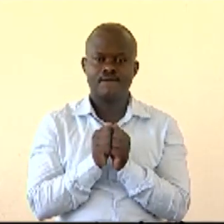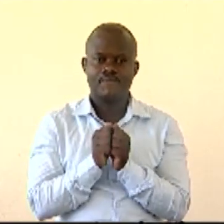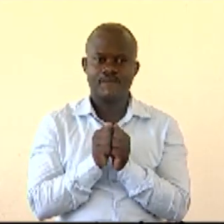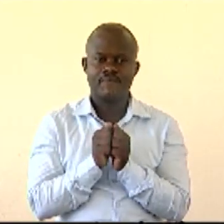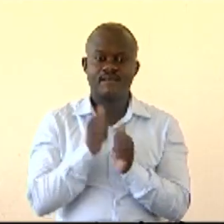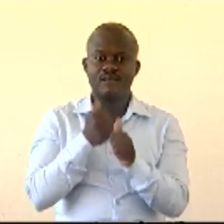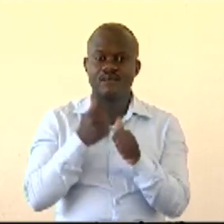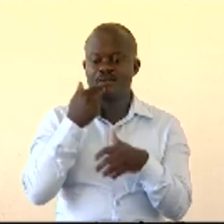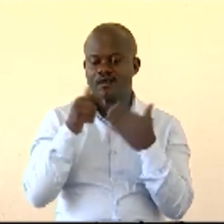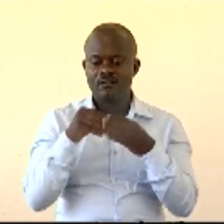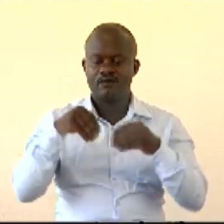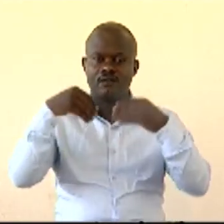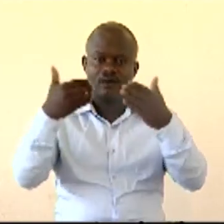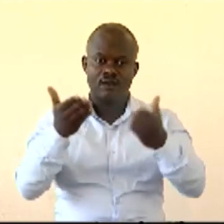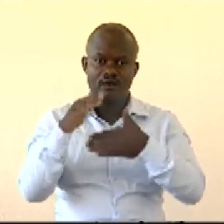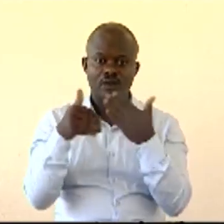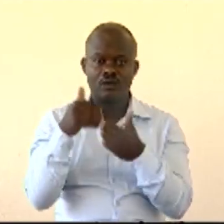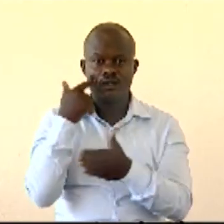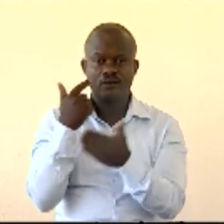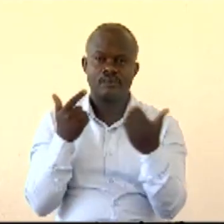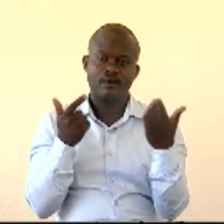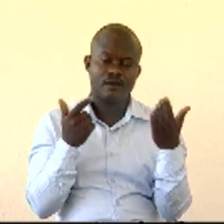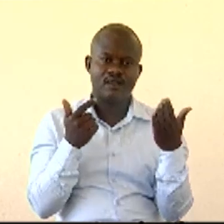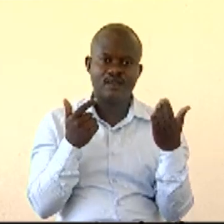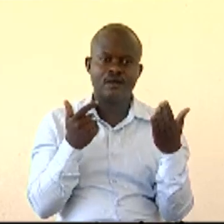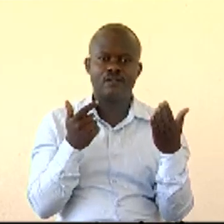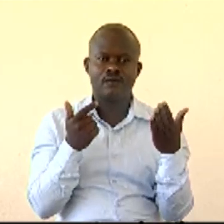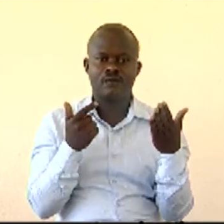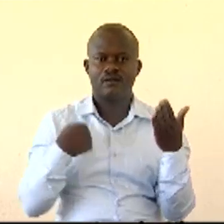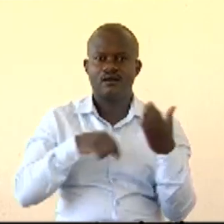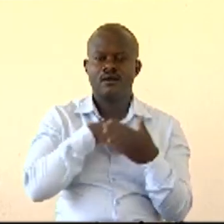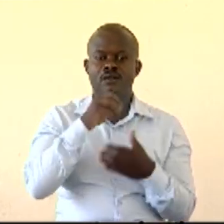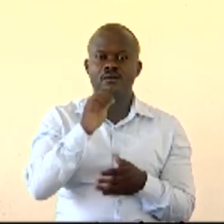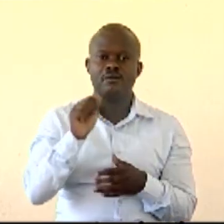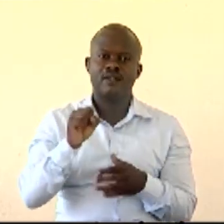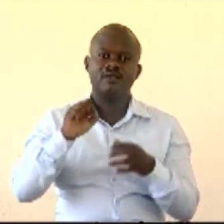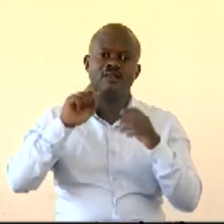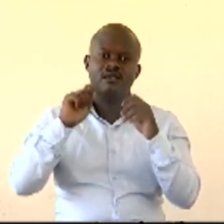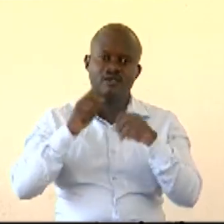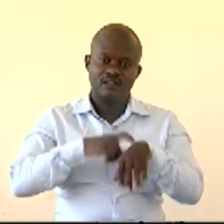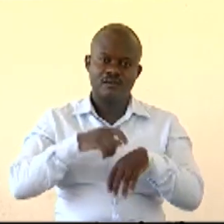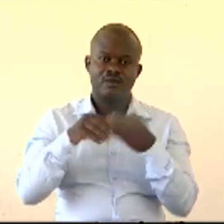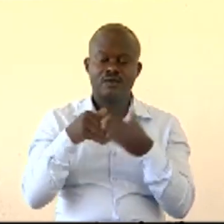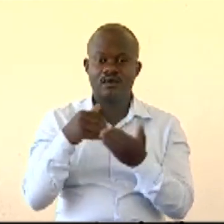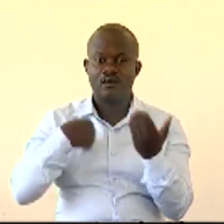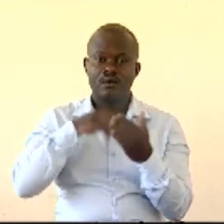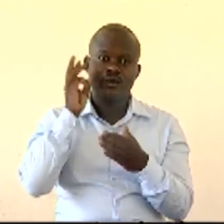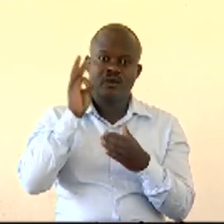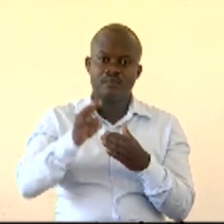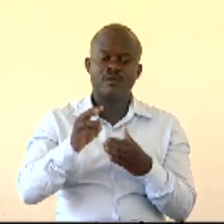which is given by molar mass times number of moles, will be